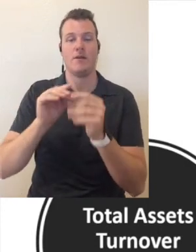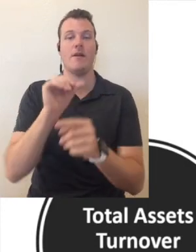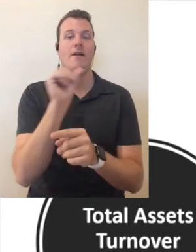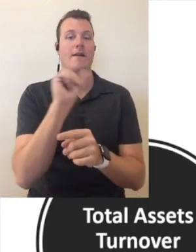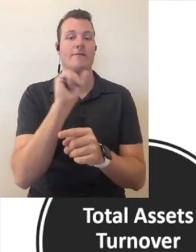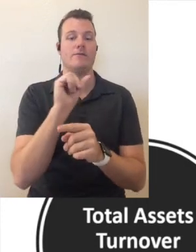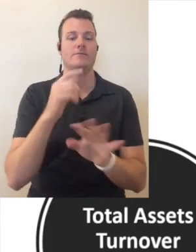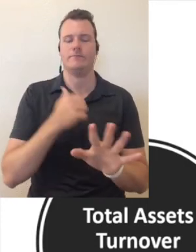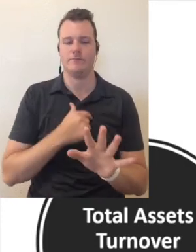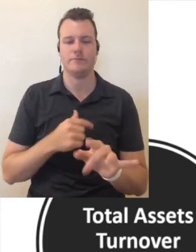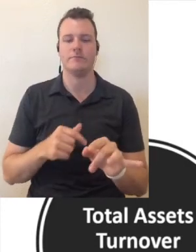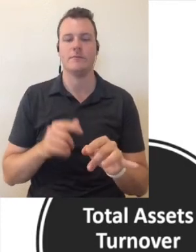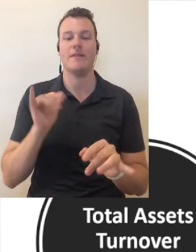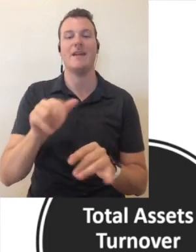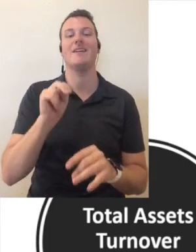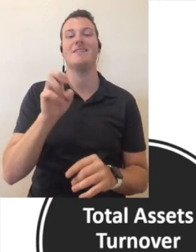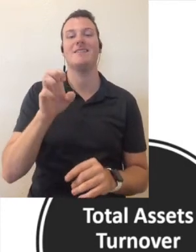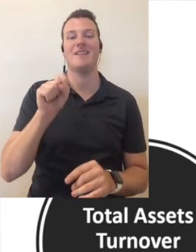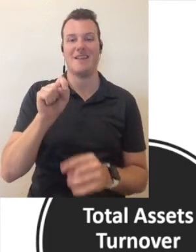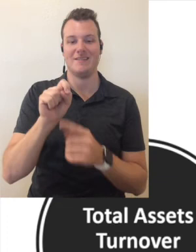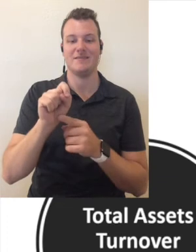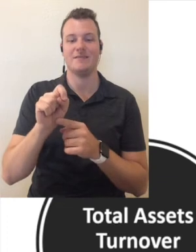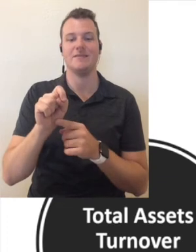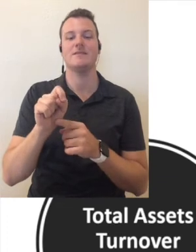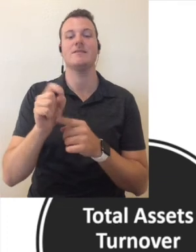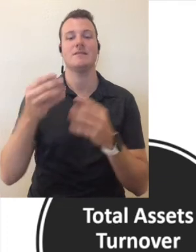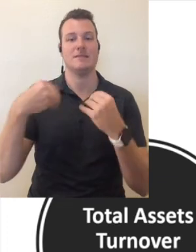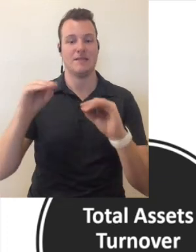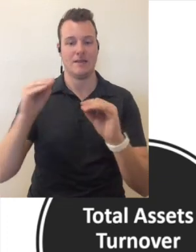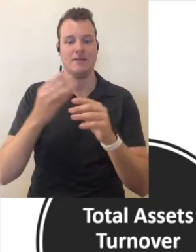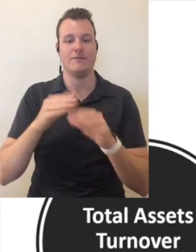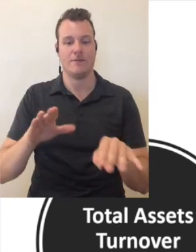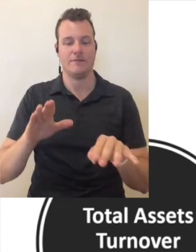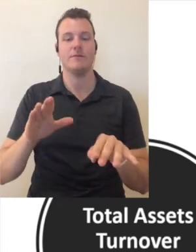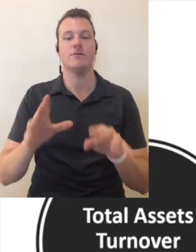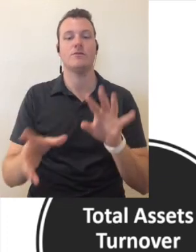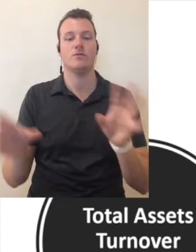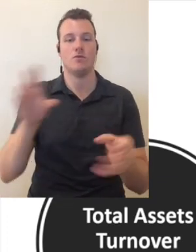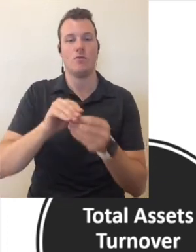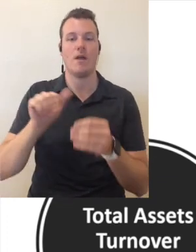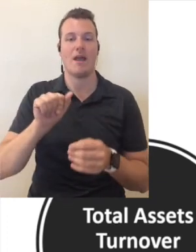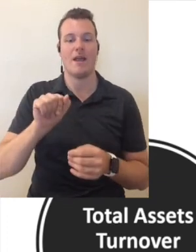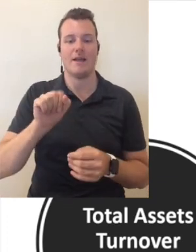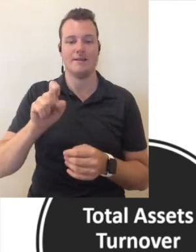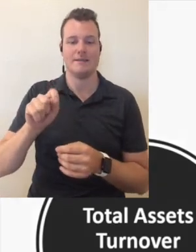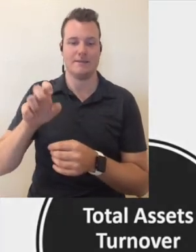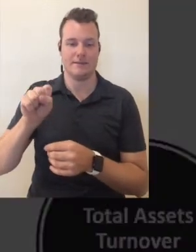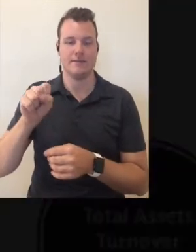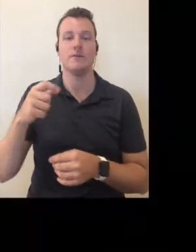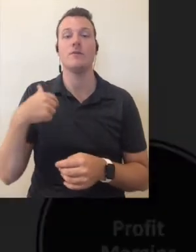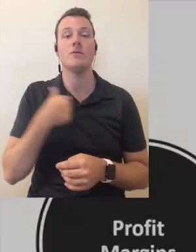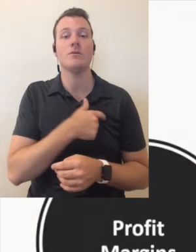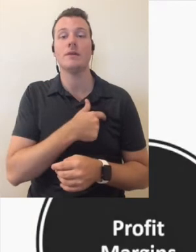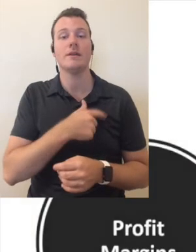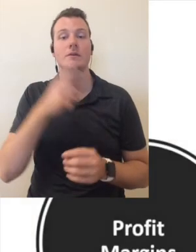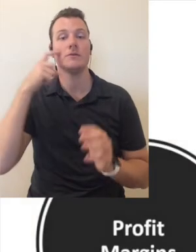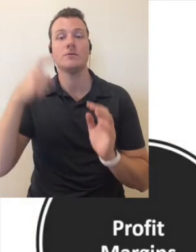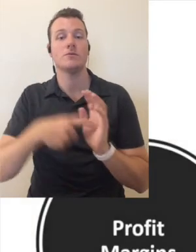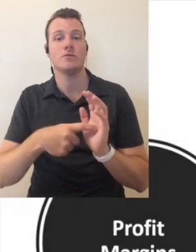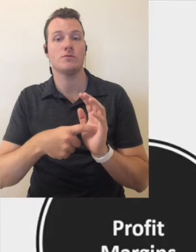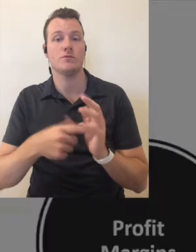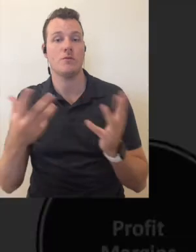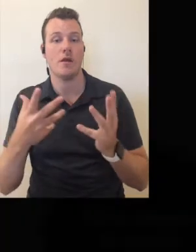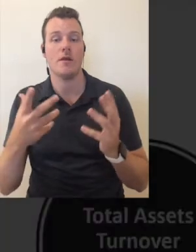two and coming up with a value, and then dividing the average total assets. Sorry, taking the net sales and dividing it by